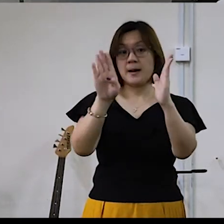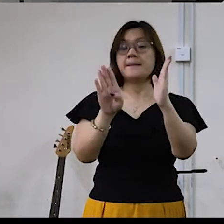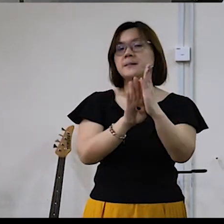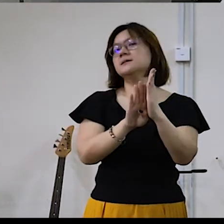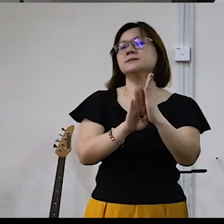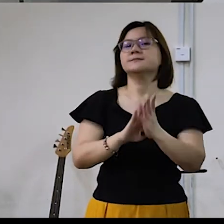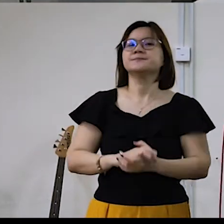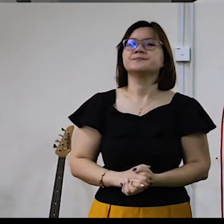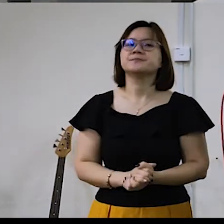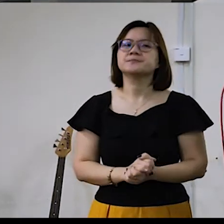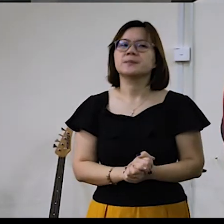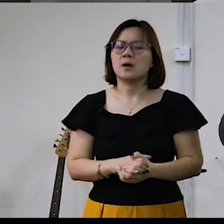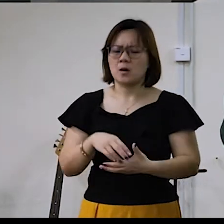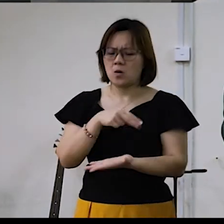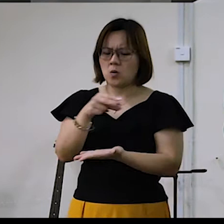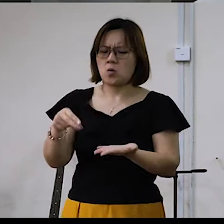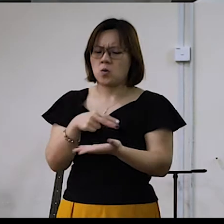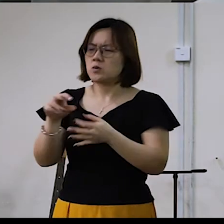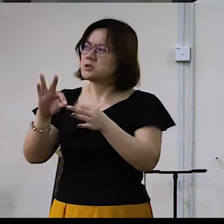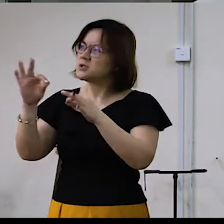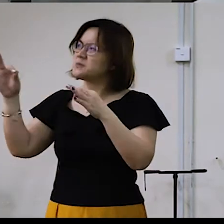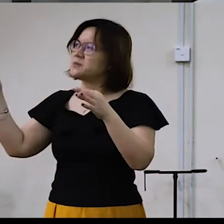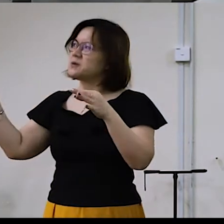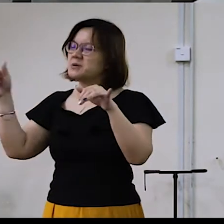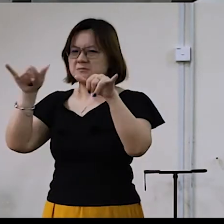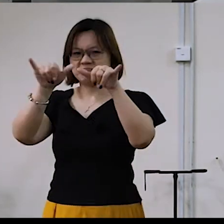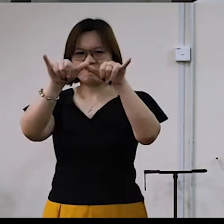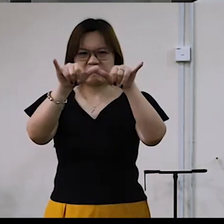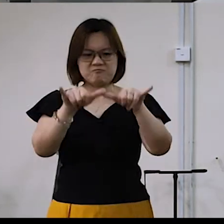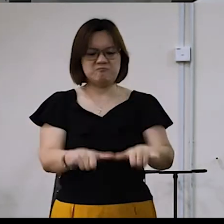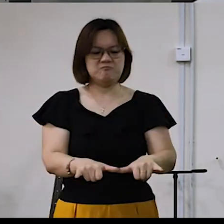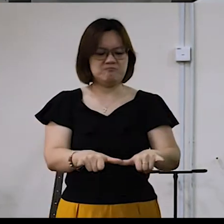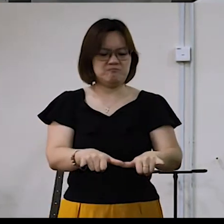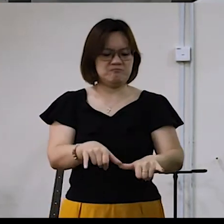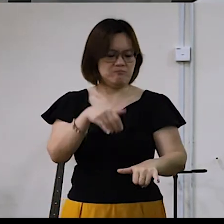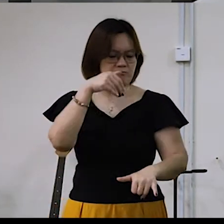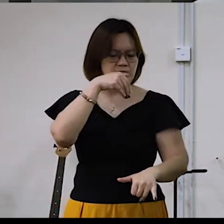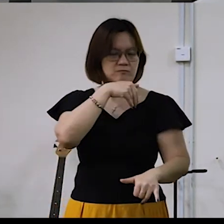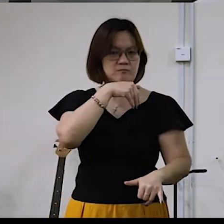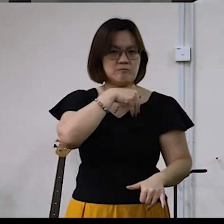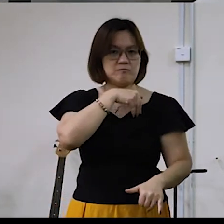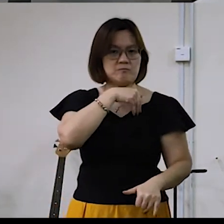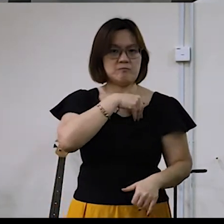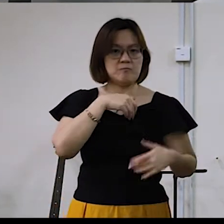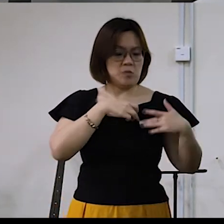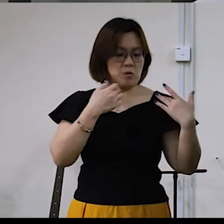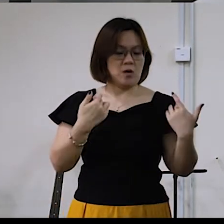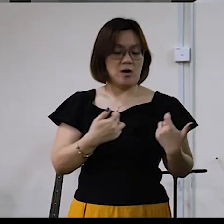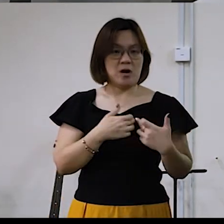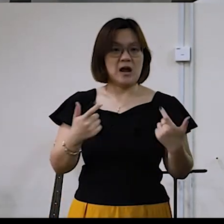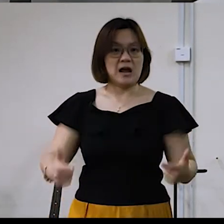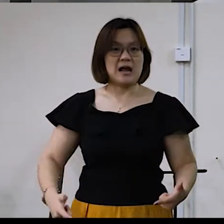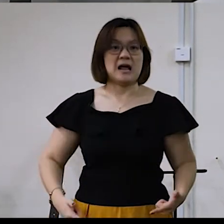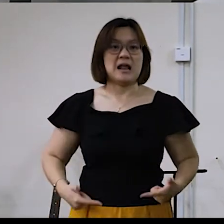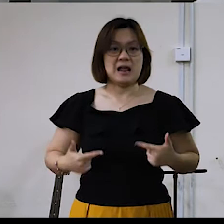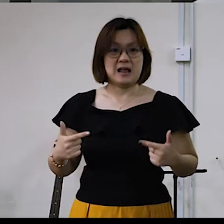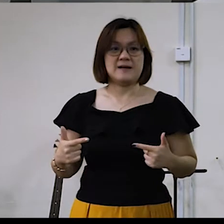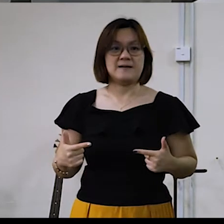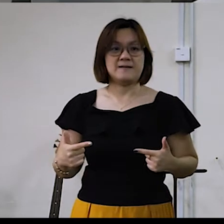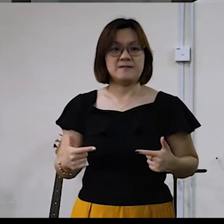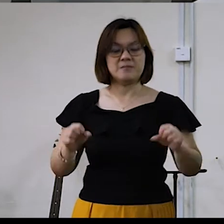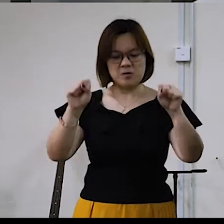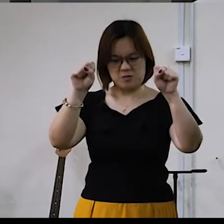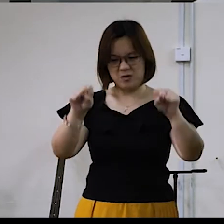can be changed. Nowhere can anyone be changed without the Holy Spirit. You try to stop taking drugs.